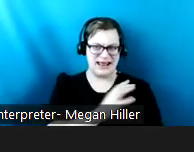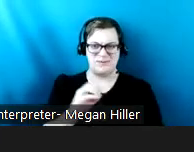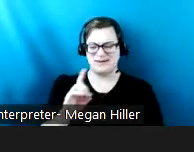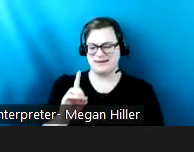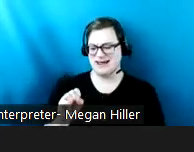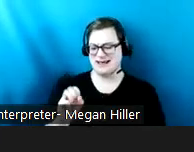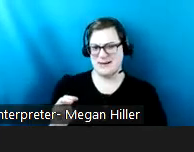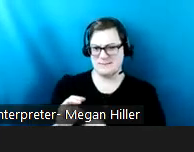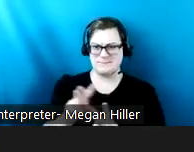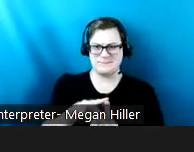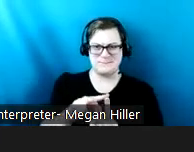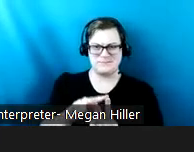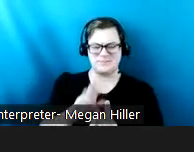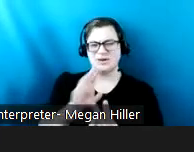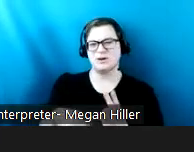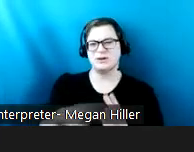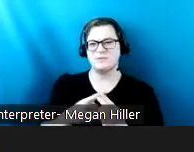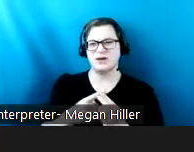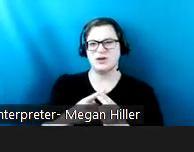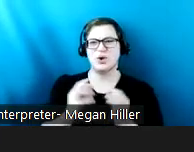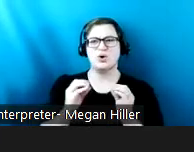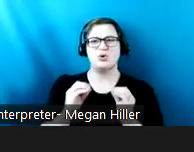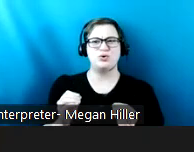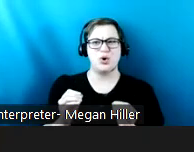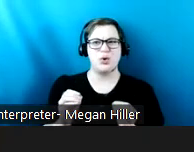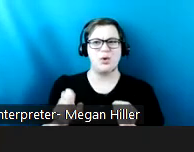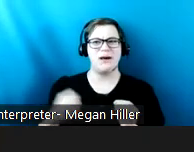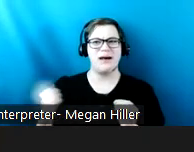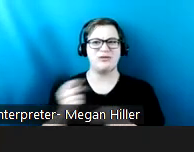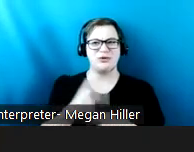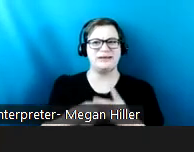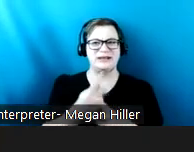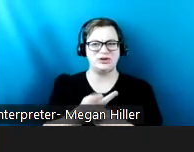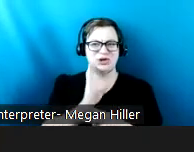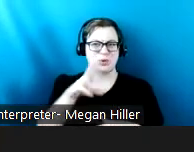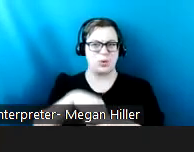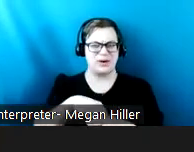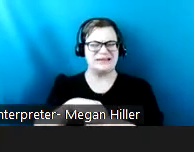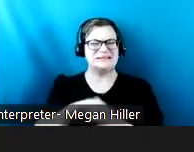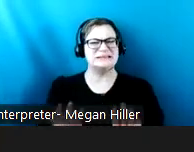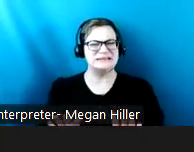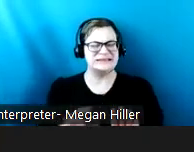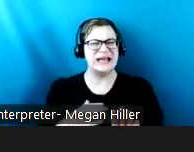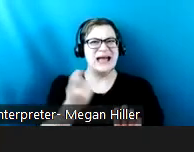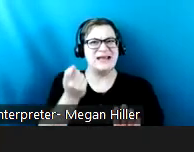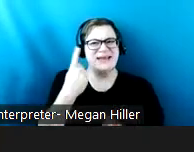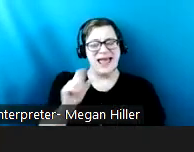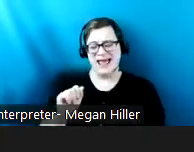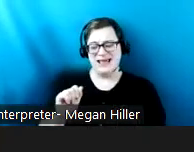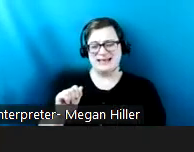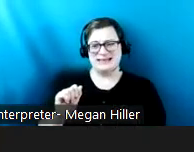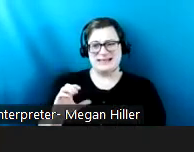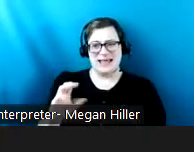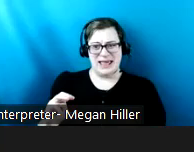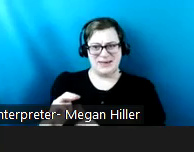DSM, it talks about no later additions or amendments are incorporated. I know that ASAM is under review and